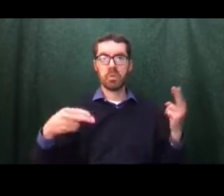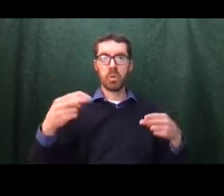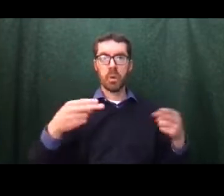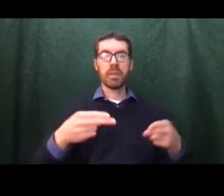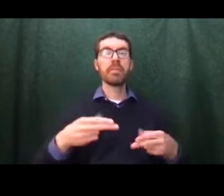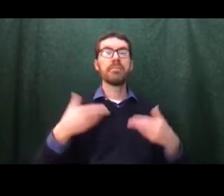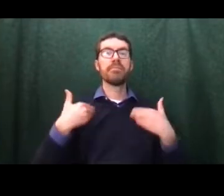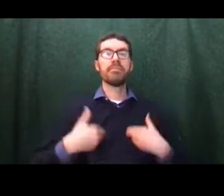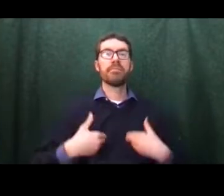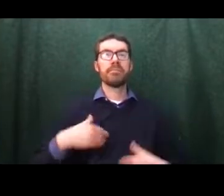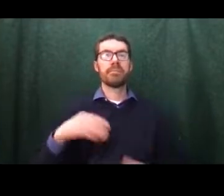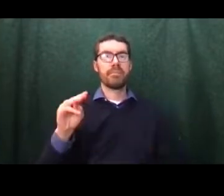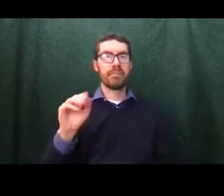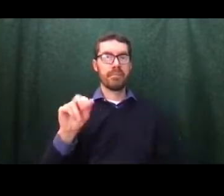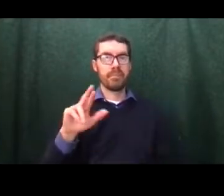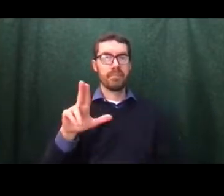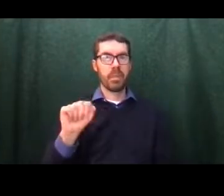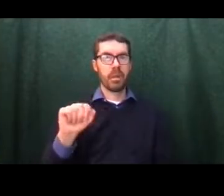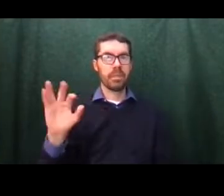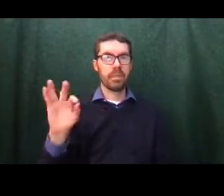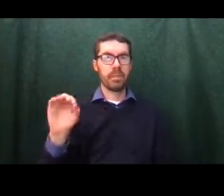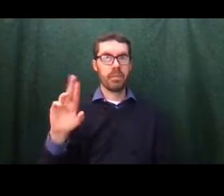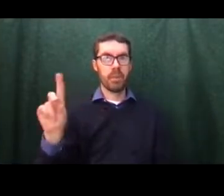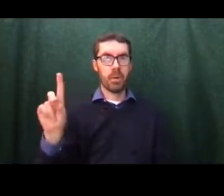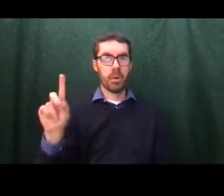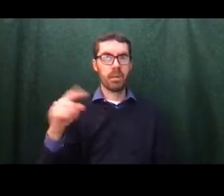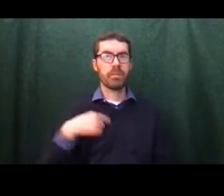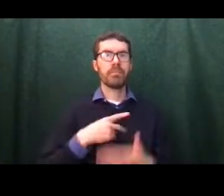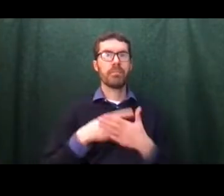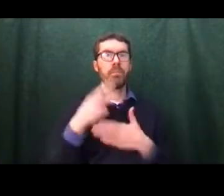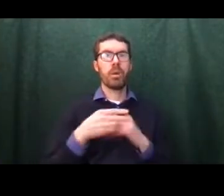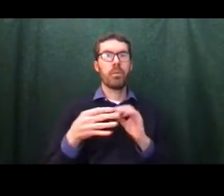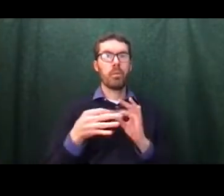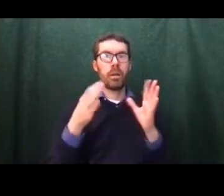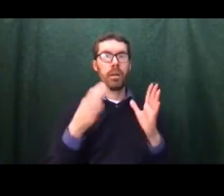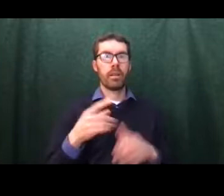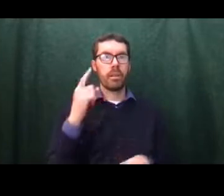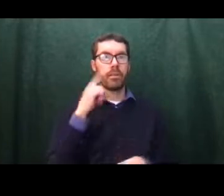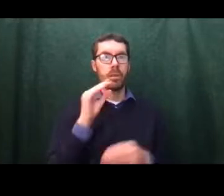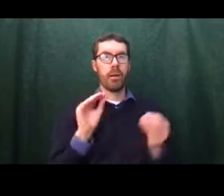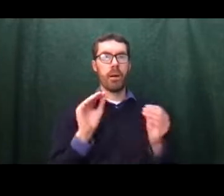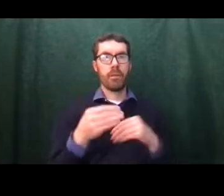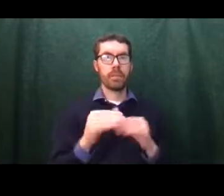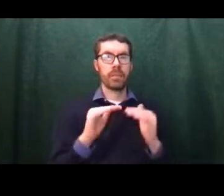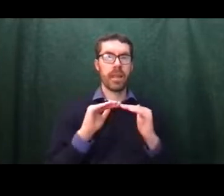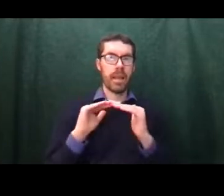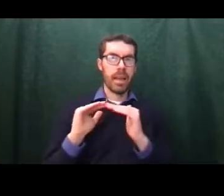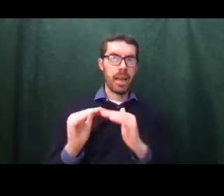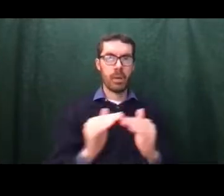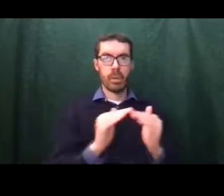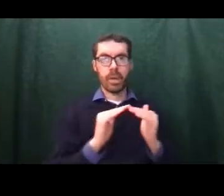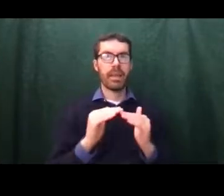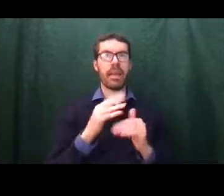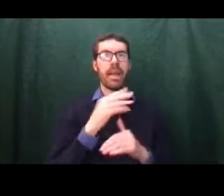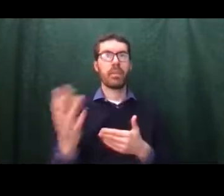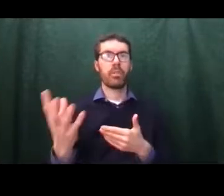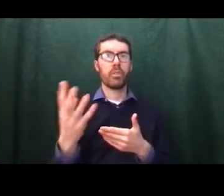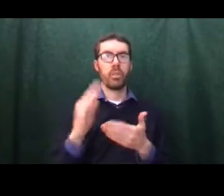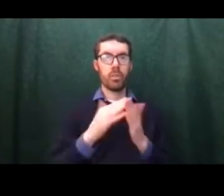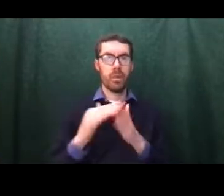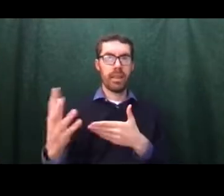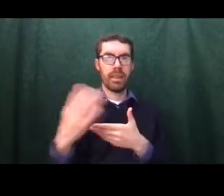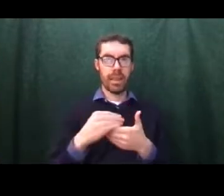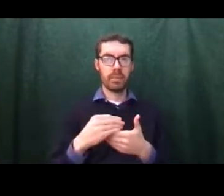is Marcus Ford. I am a program coordinator with the Office of Equity, Inclusion, and Community Engagement here at Washington County. I use he and him